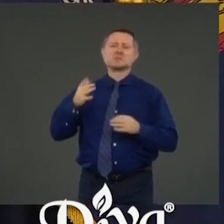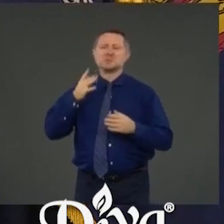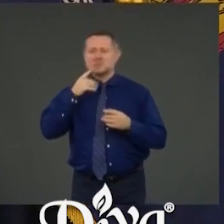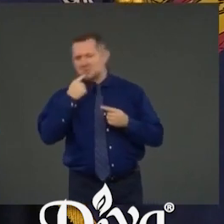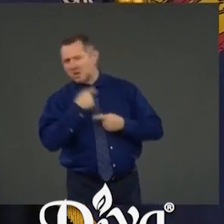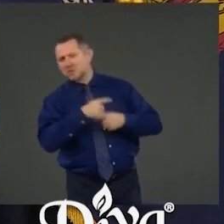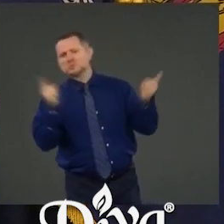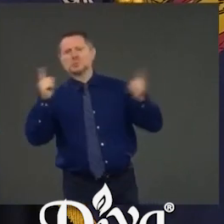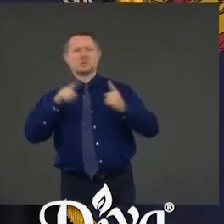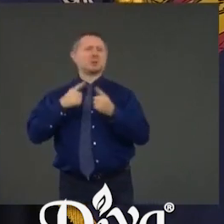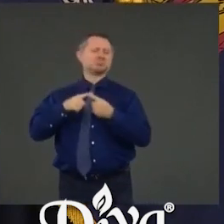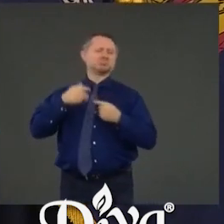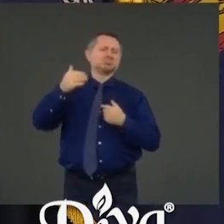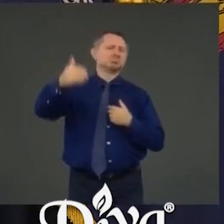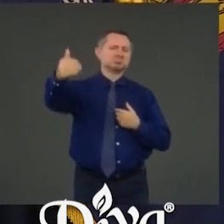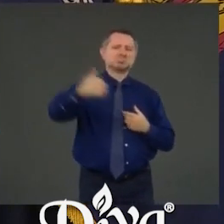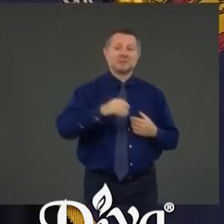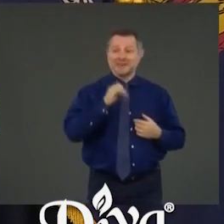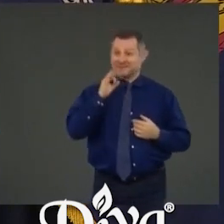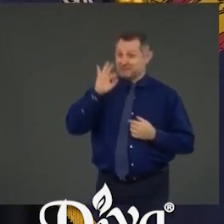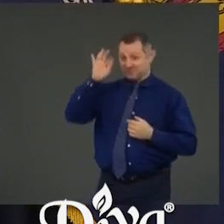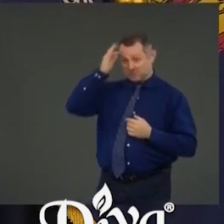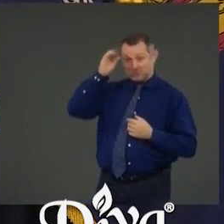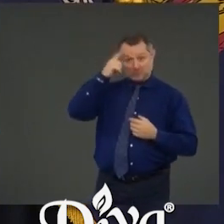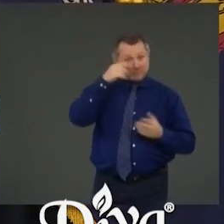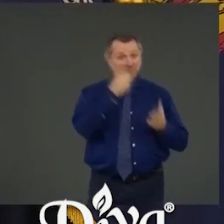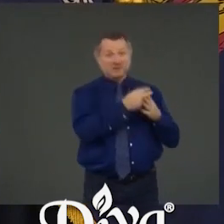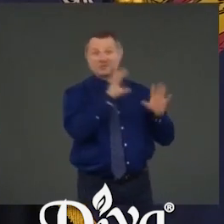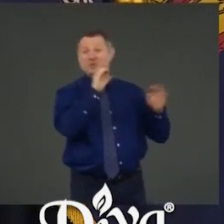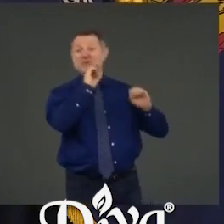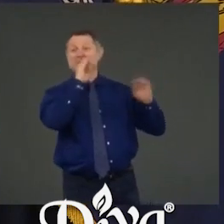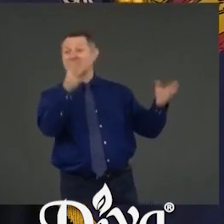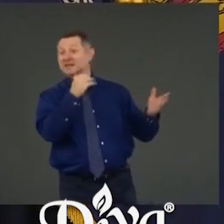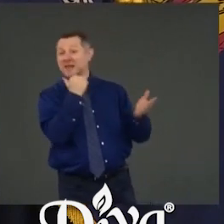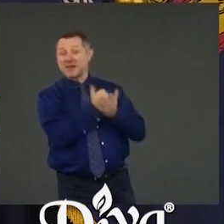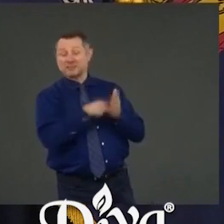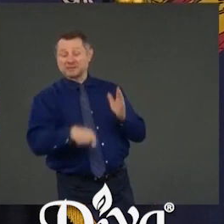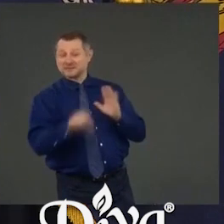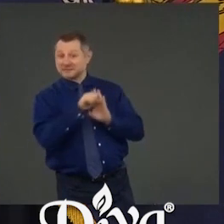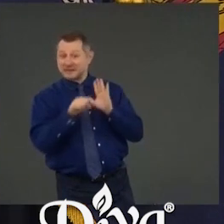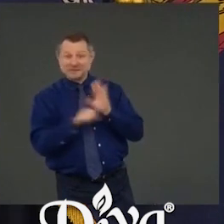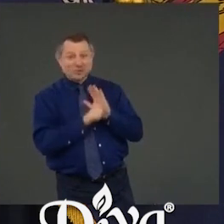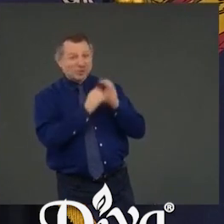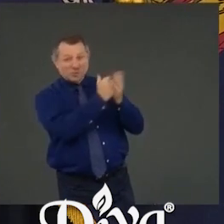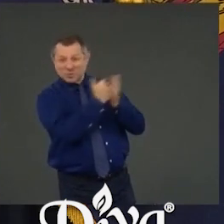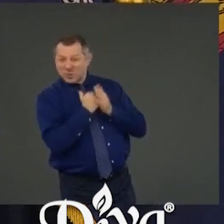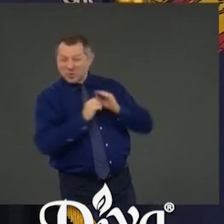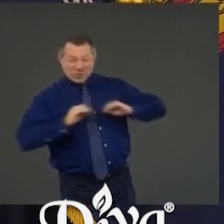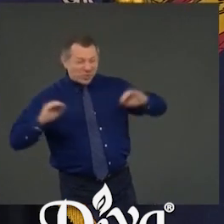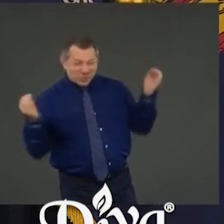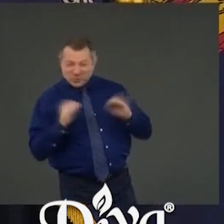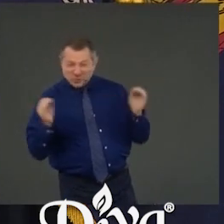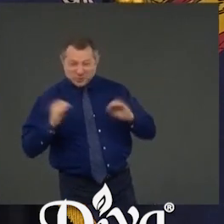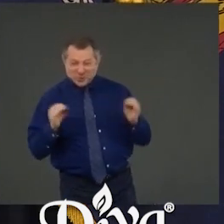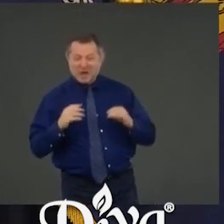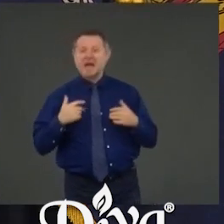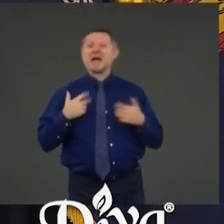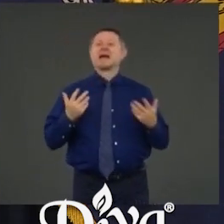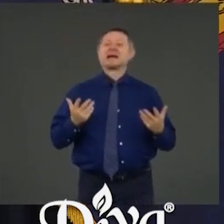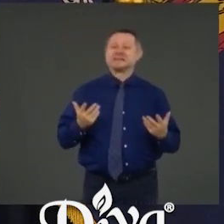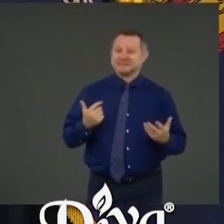you conclude that the federal government is not going to provide any aid, period, and these are the